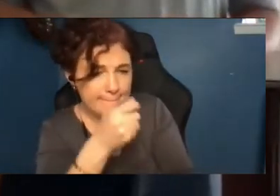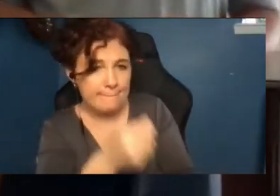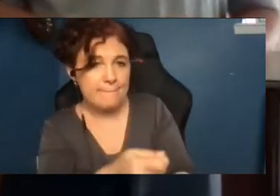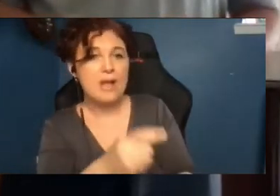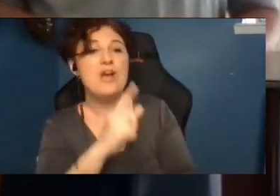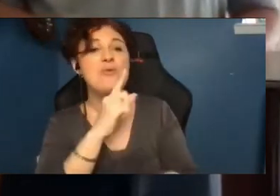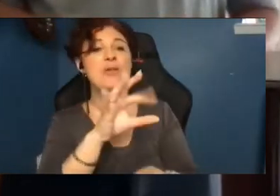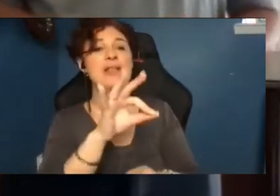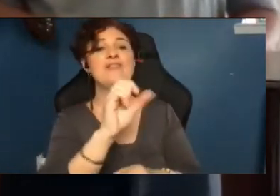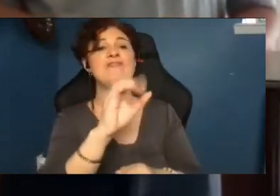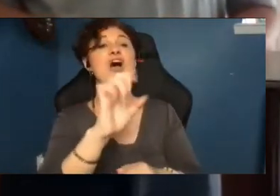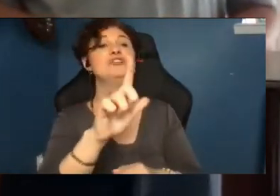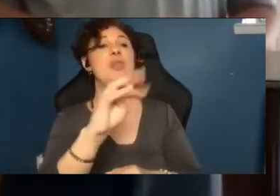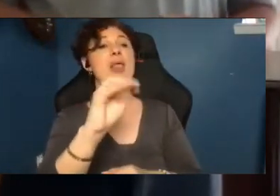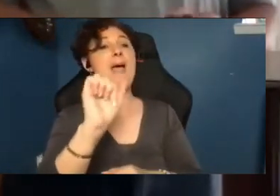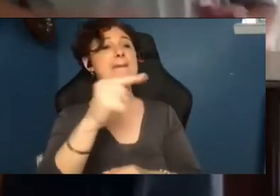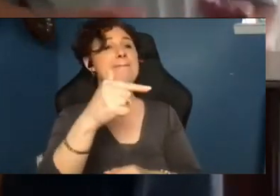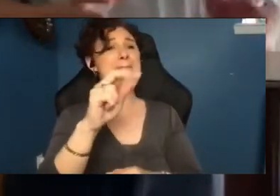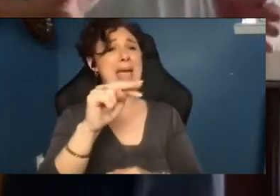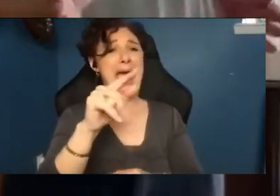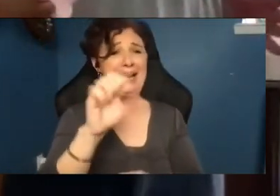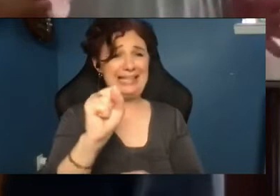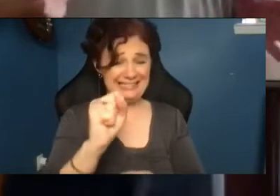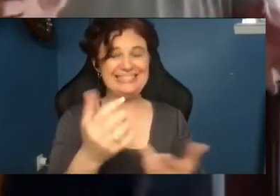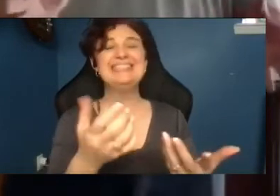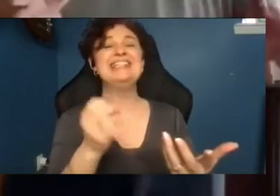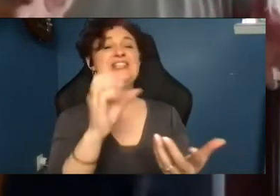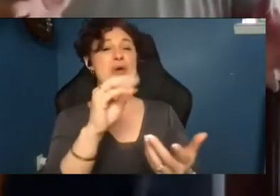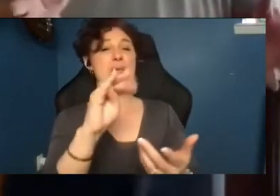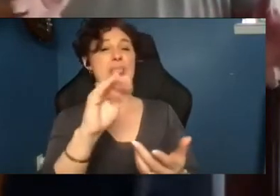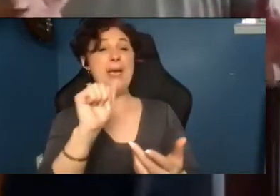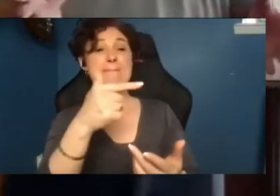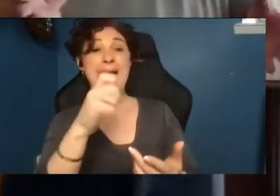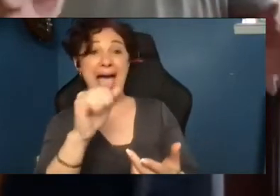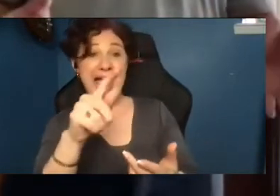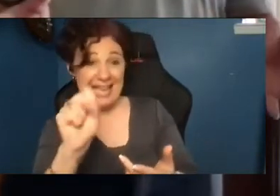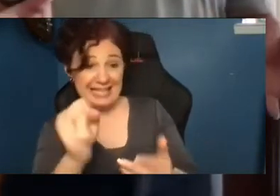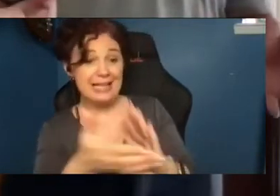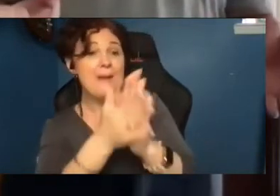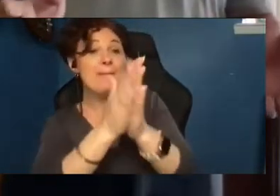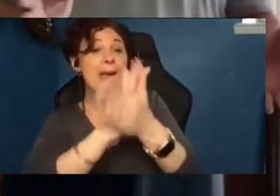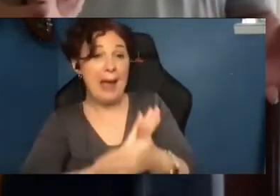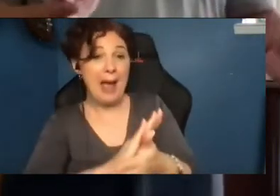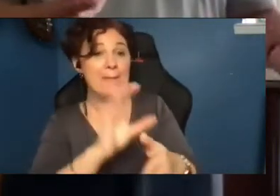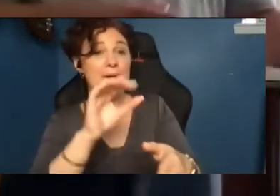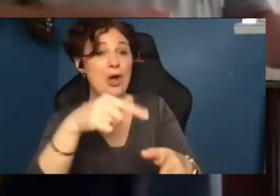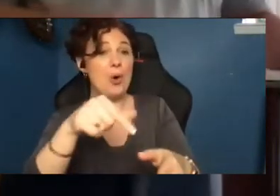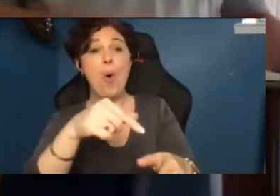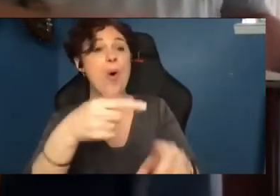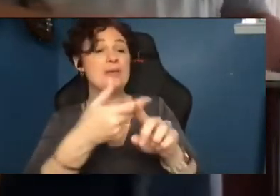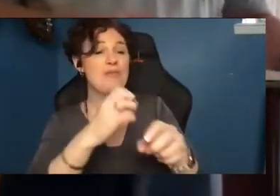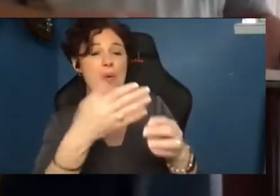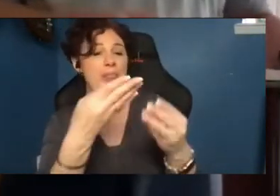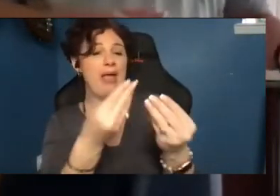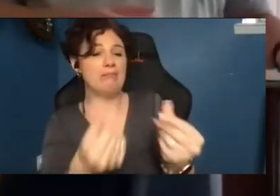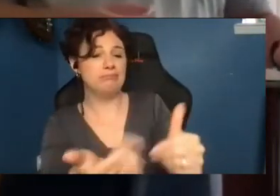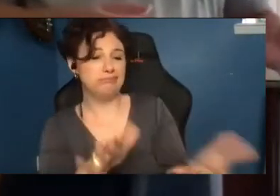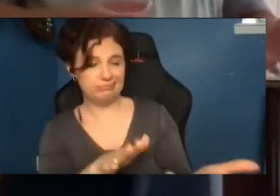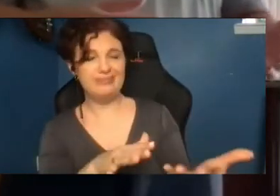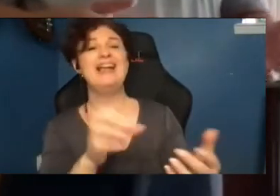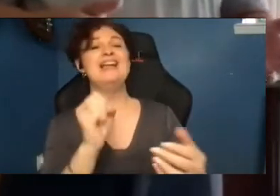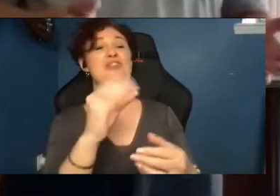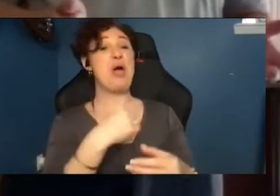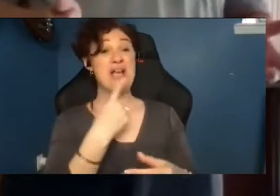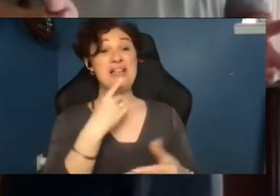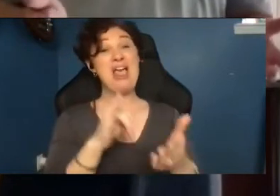actually fossilized maggots. So the maggots had turned to quartz before they had time to decompose. So I